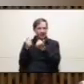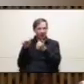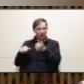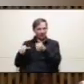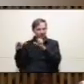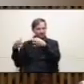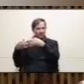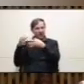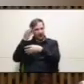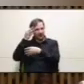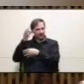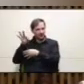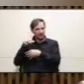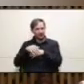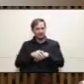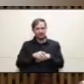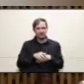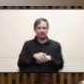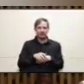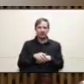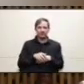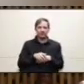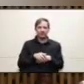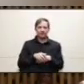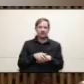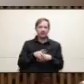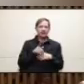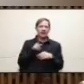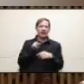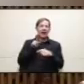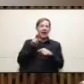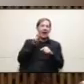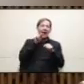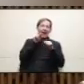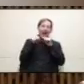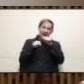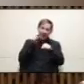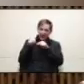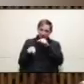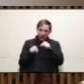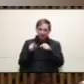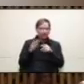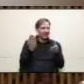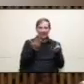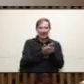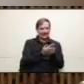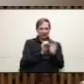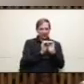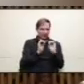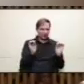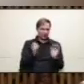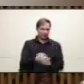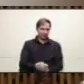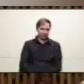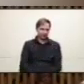or just a straight committee, which does not run without the regulations of the law. Thank you, Chair.